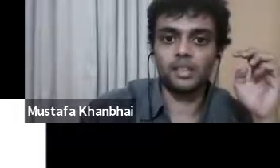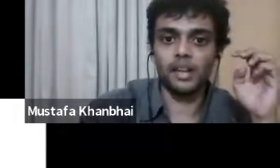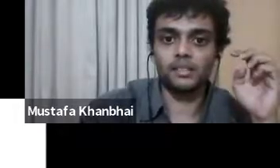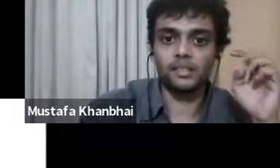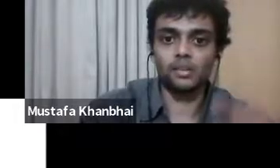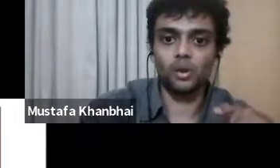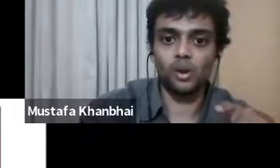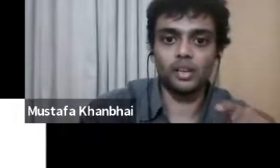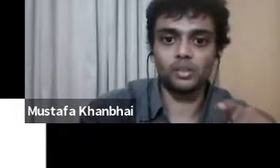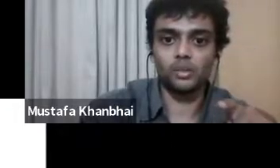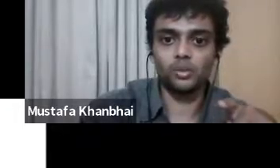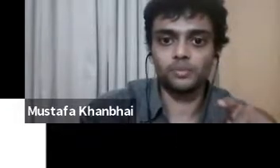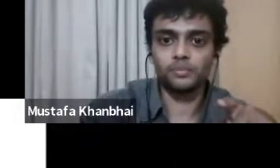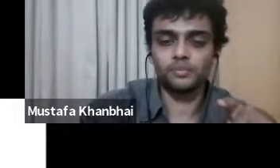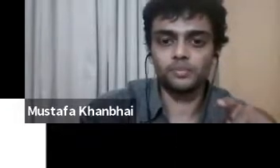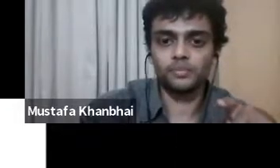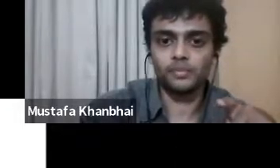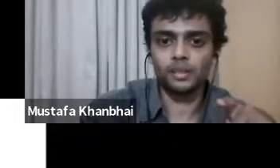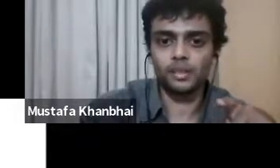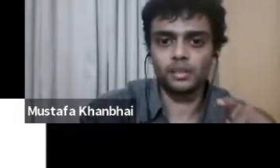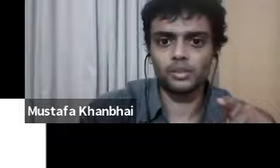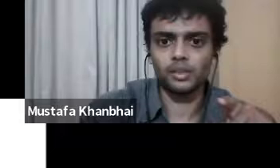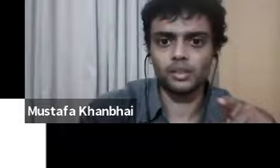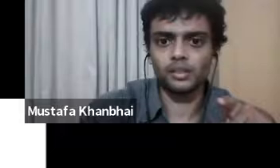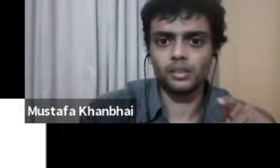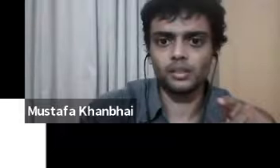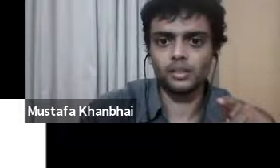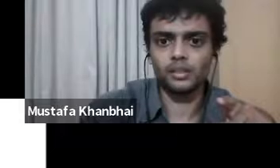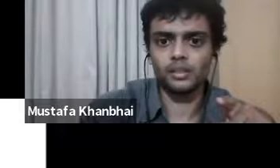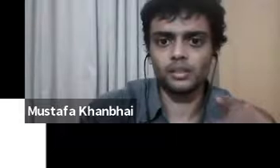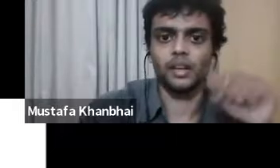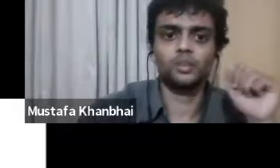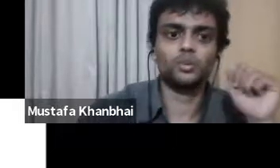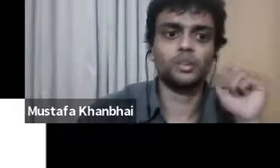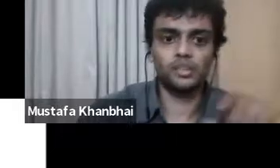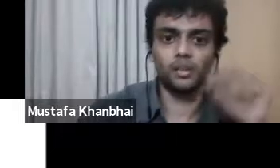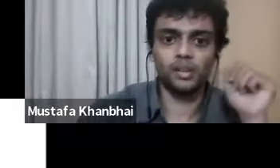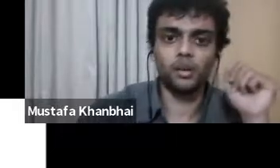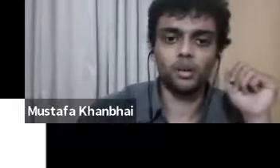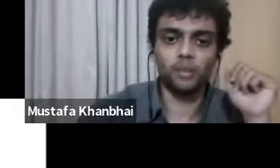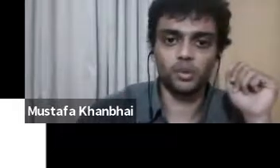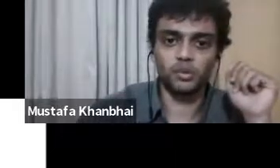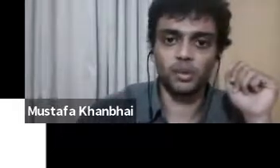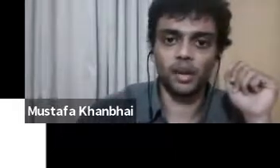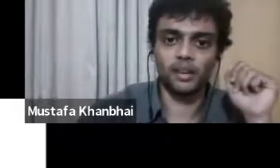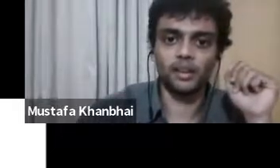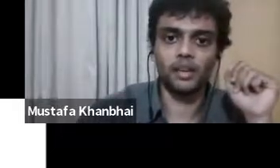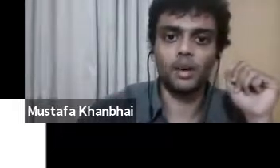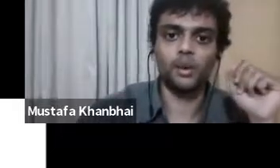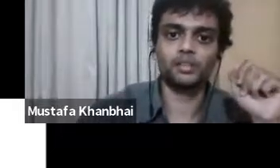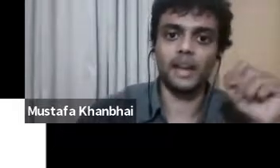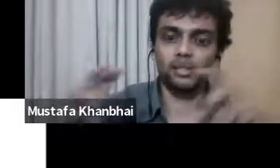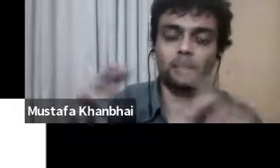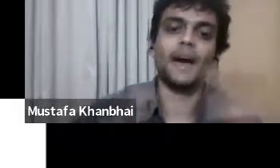other slides. I'll just draw your attention to, sorry, yeah, to this particular work by Pushpamala